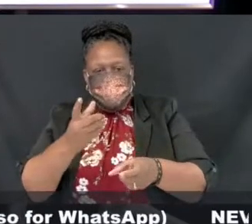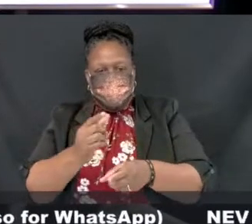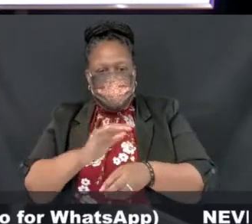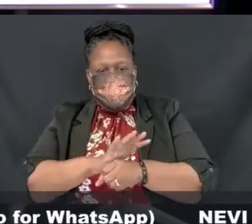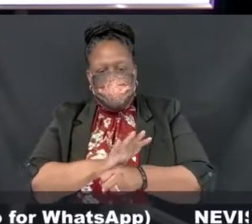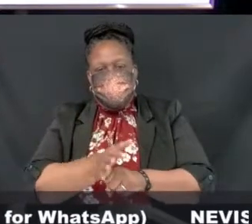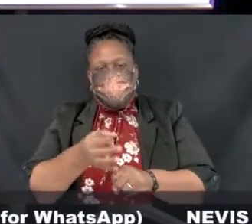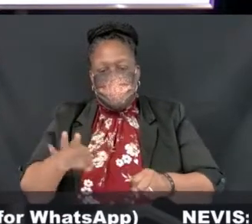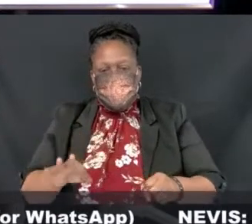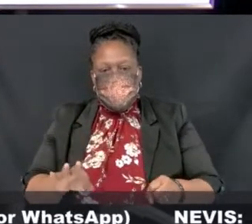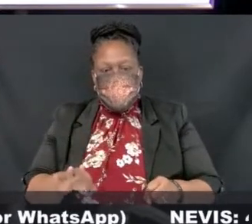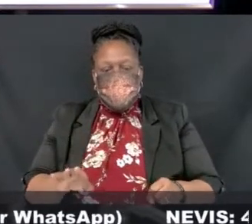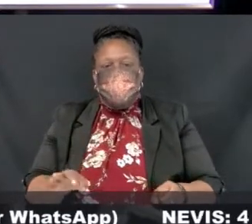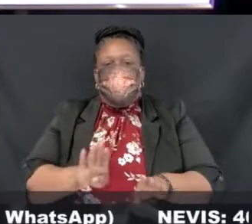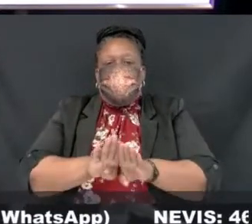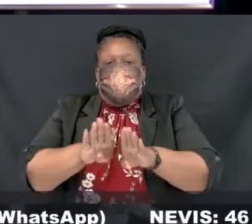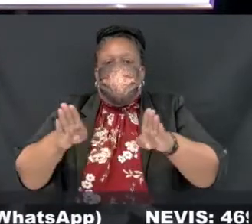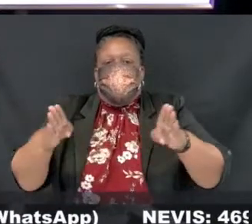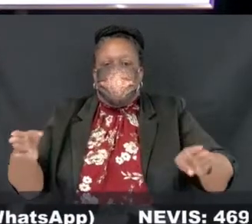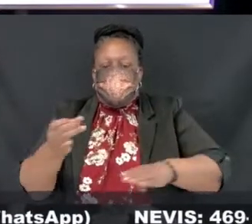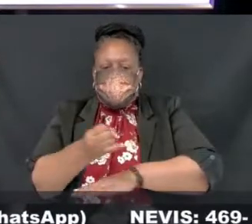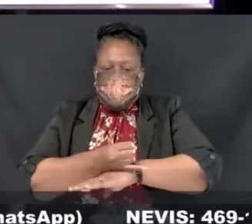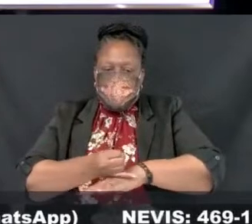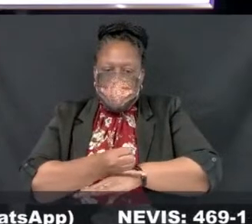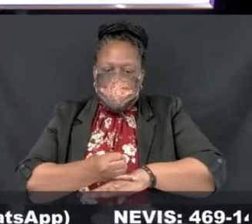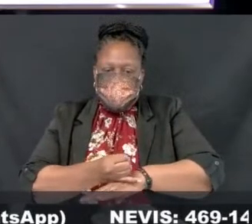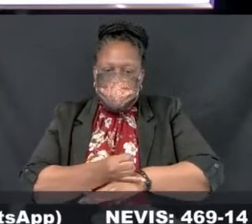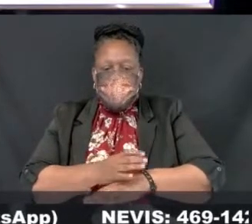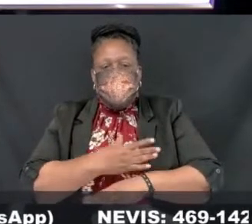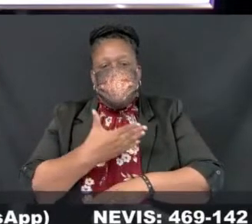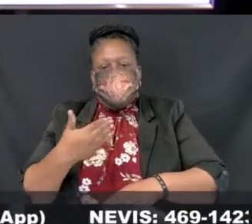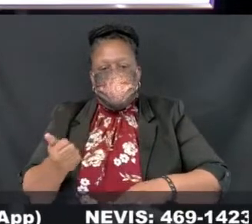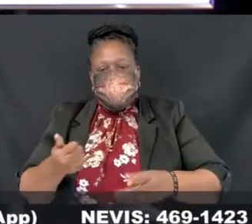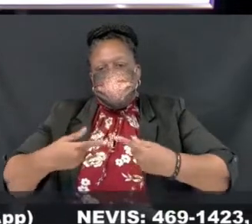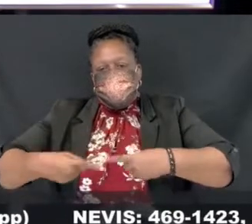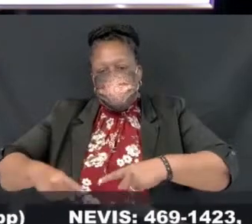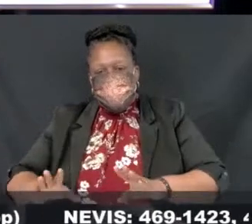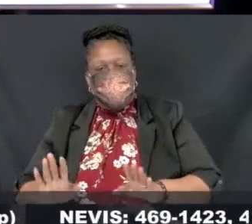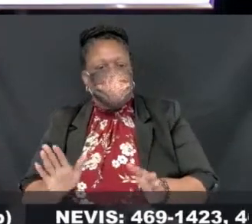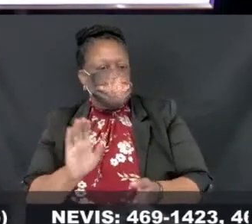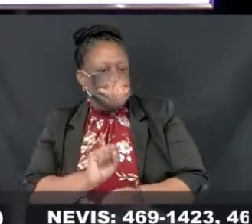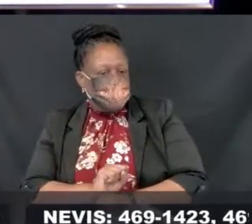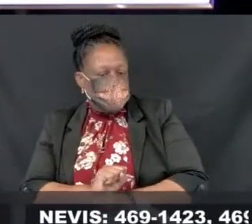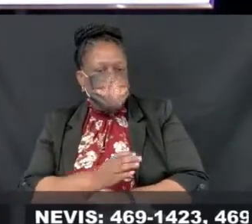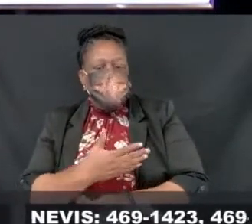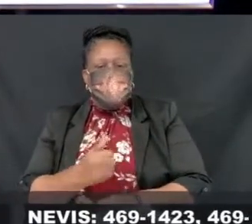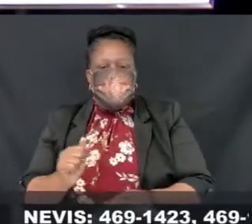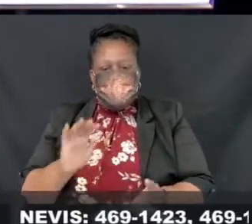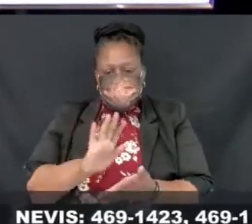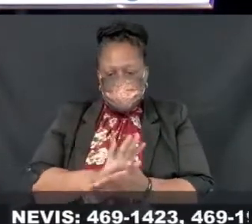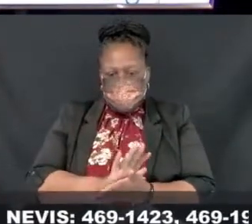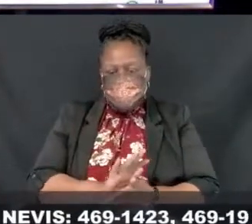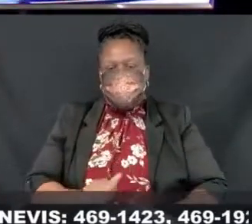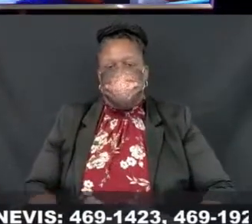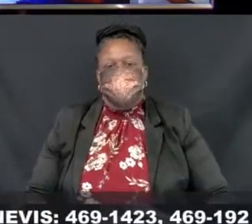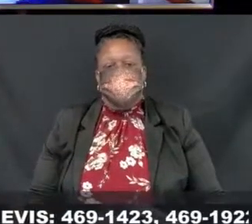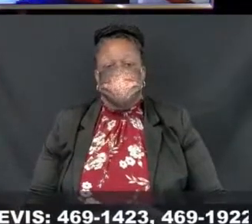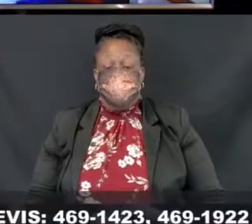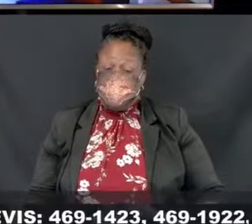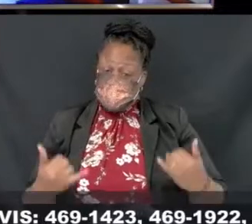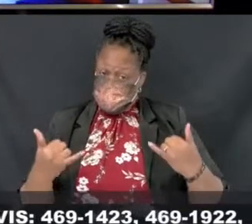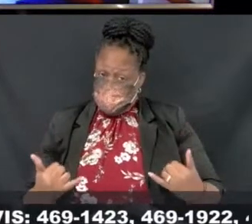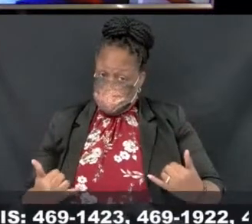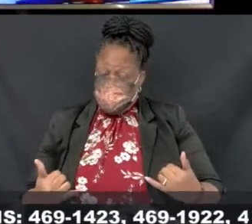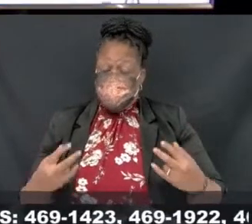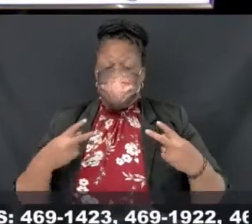country safely and get back to some sense of normalcy. Today, we have one of the highest vaccination population coverage